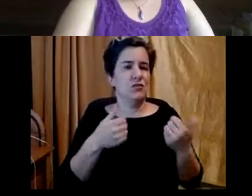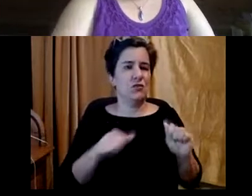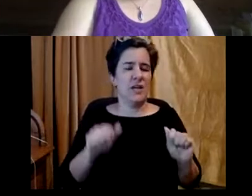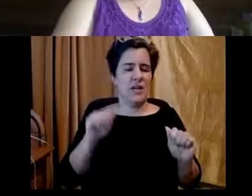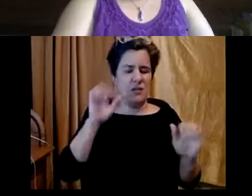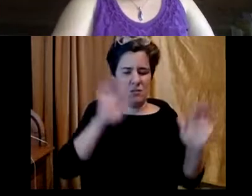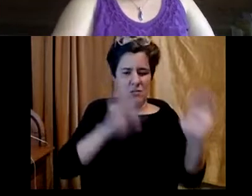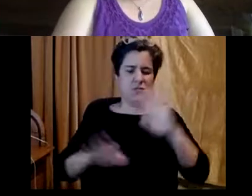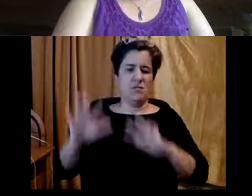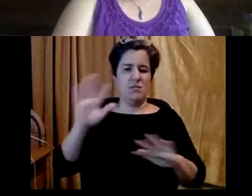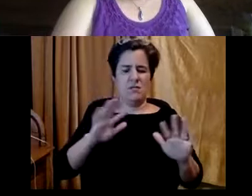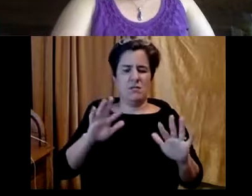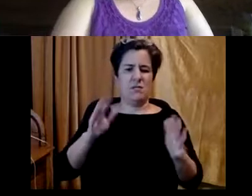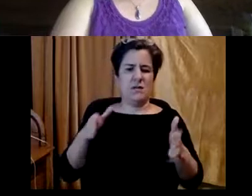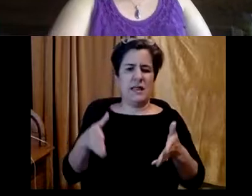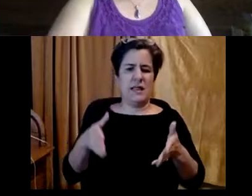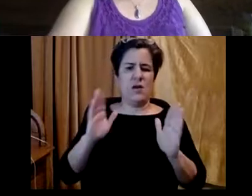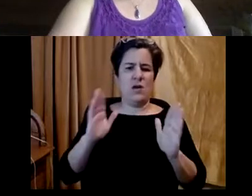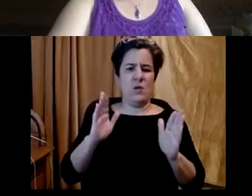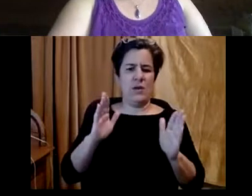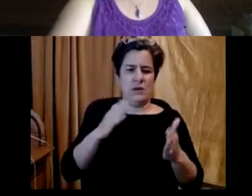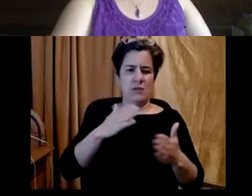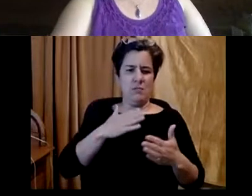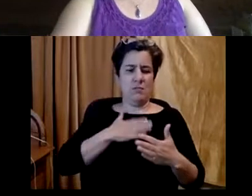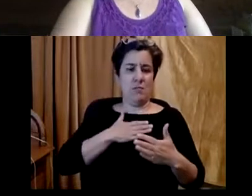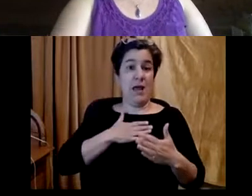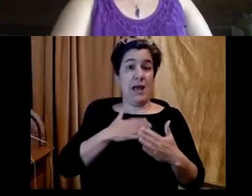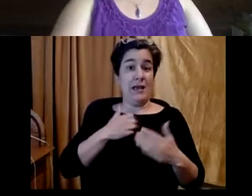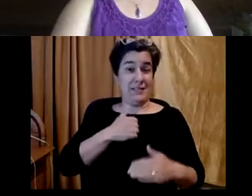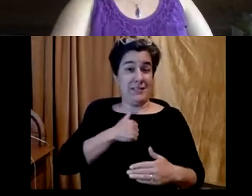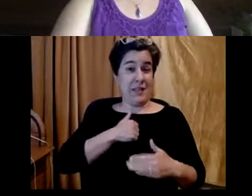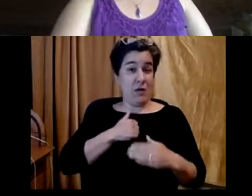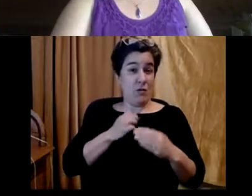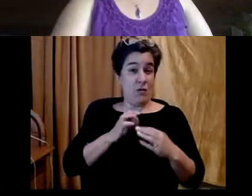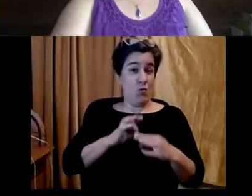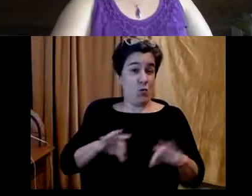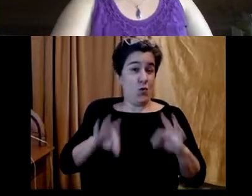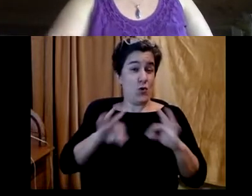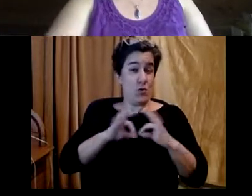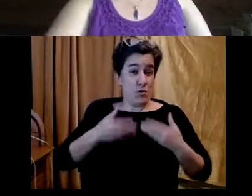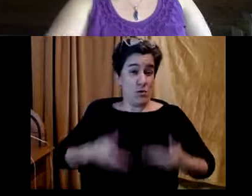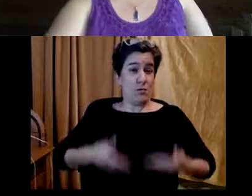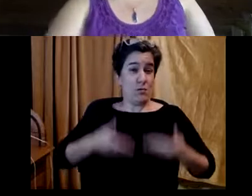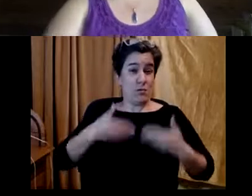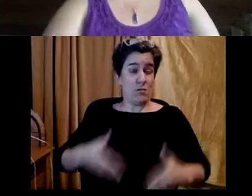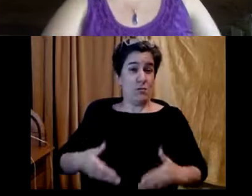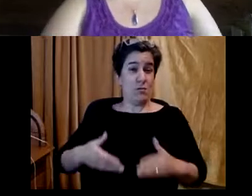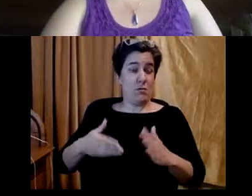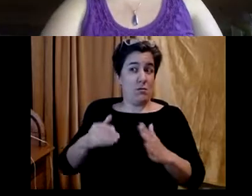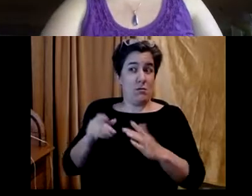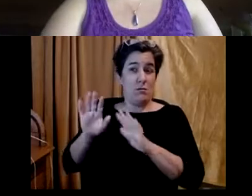like allowing my self-worth as myself completely detached from